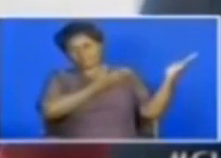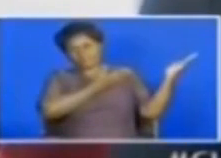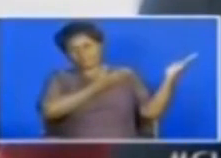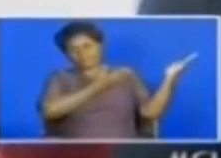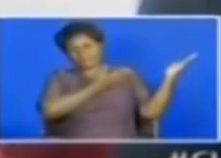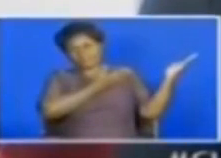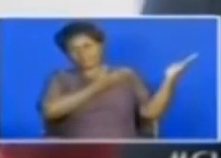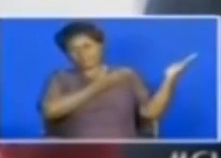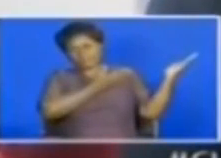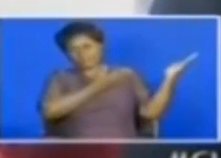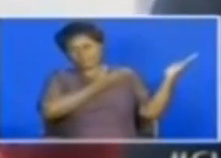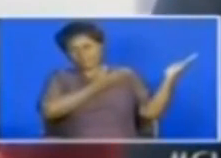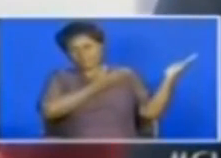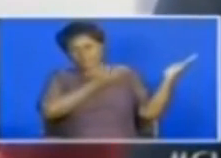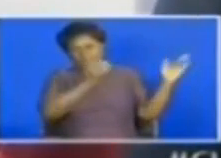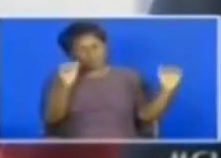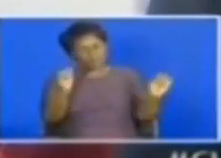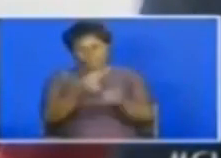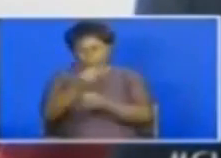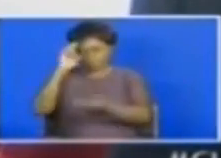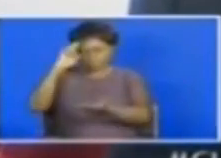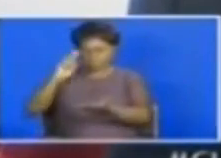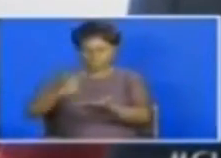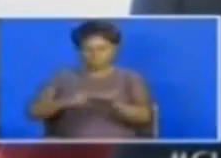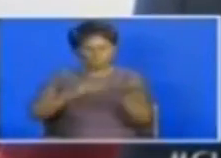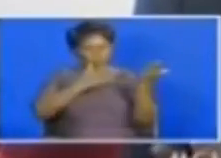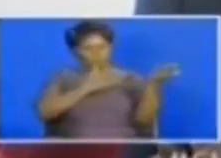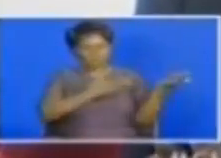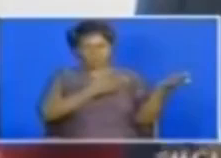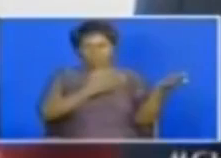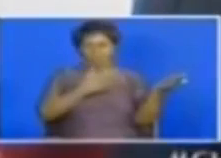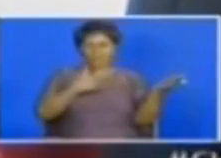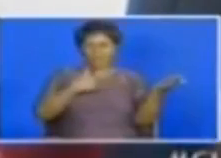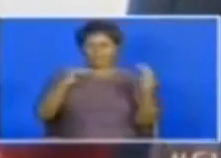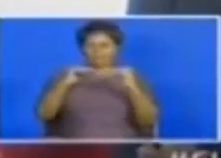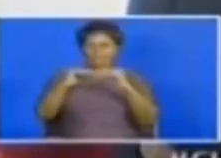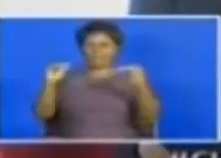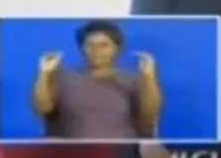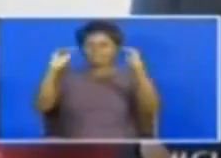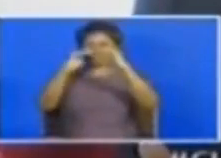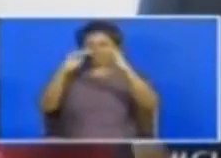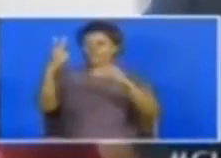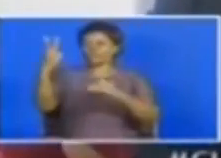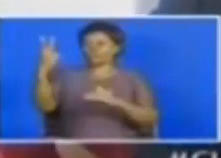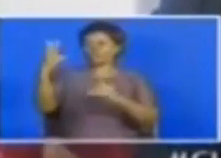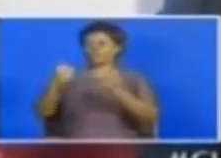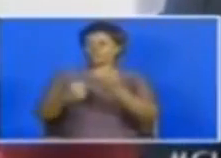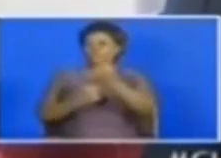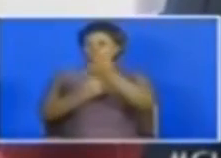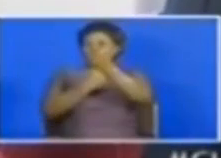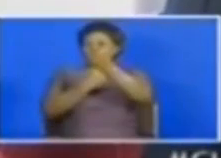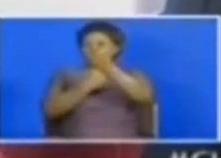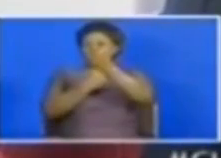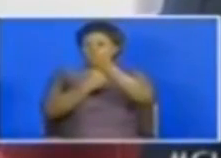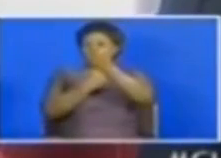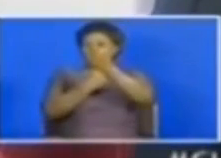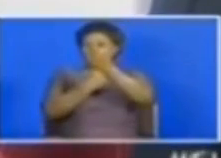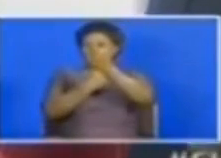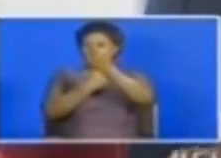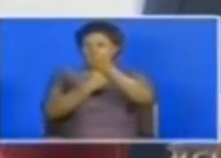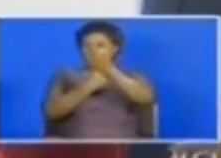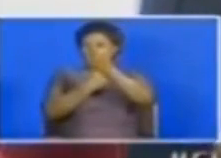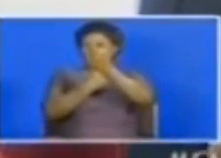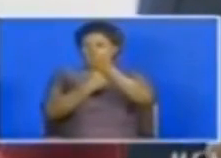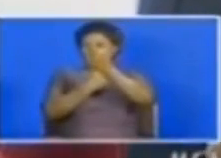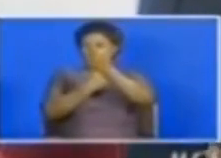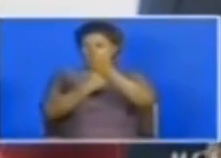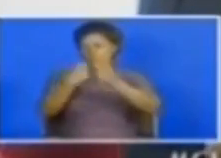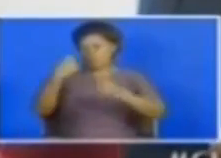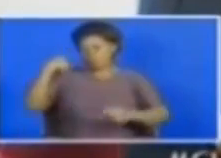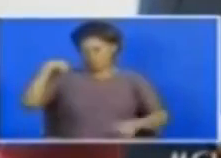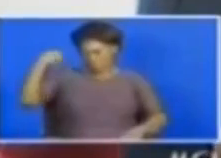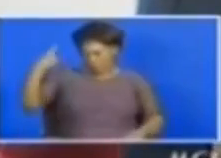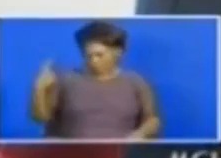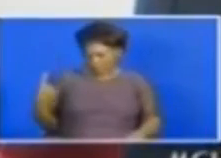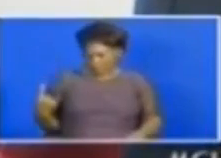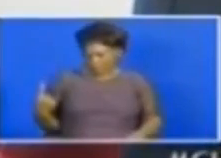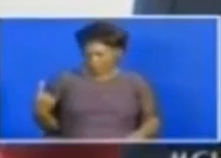you as a voter are not being able to be identified, so you have two levels of complementary mechanism for identification. You have